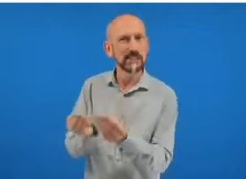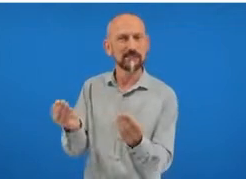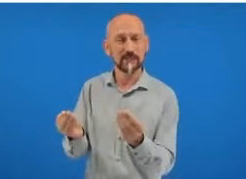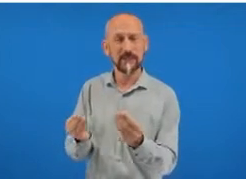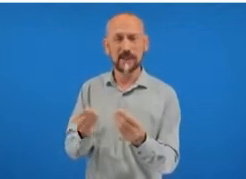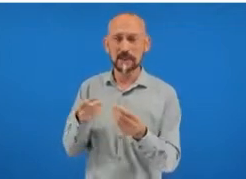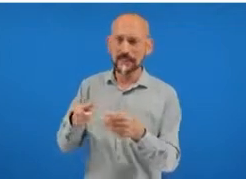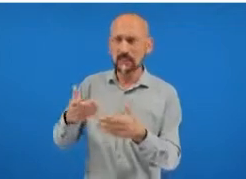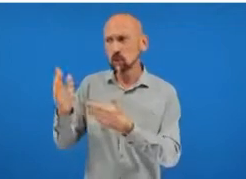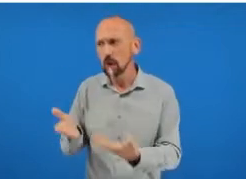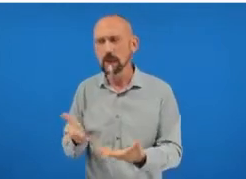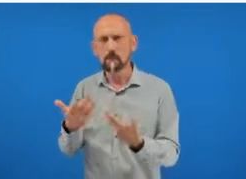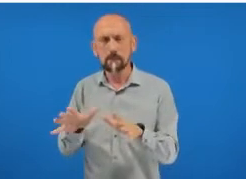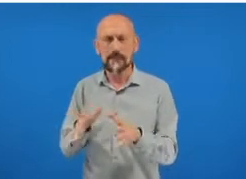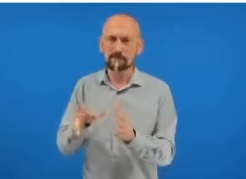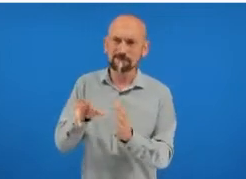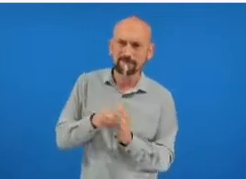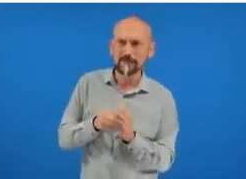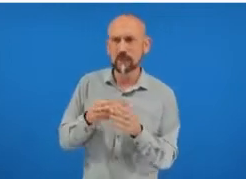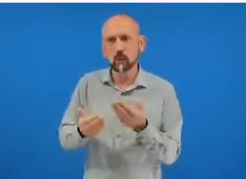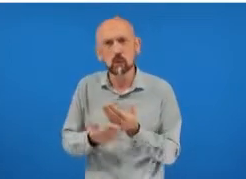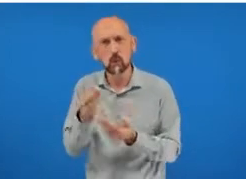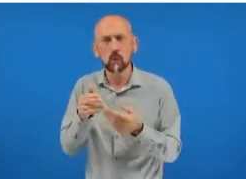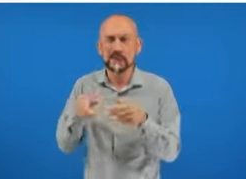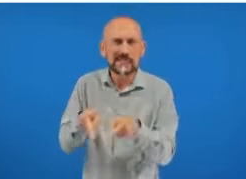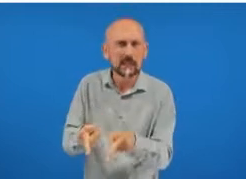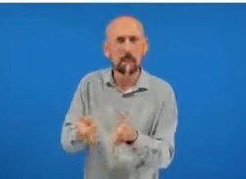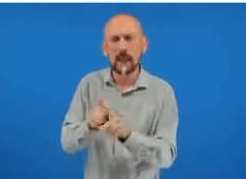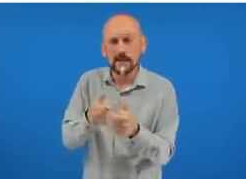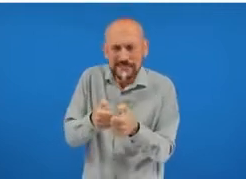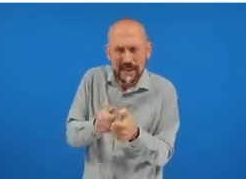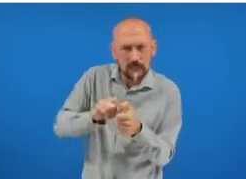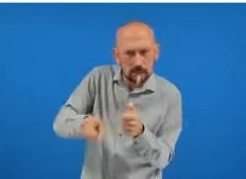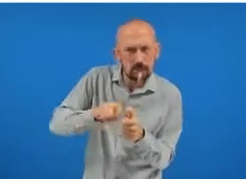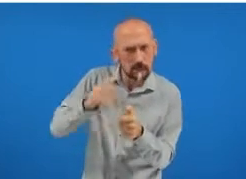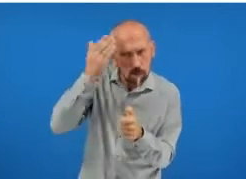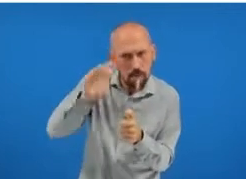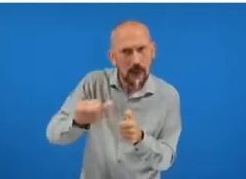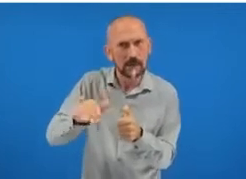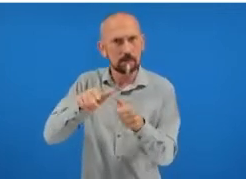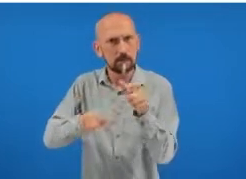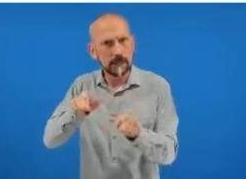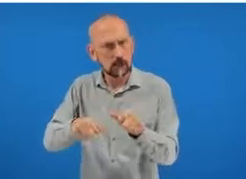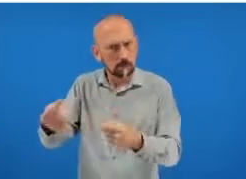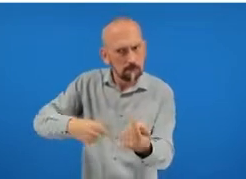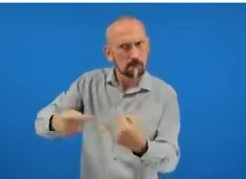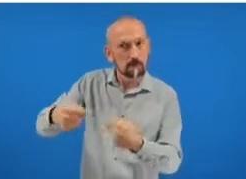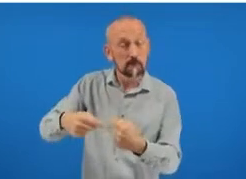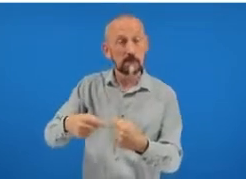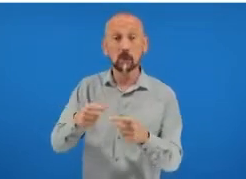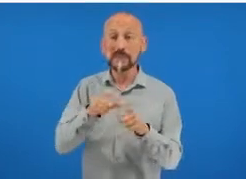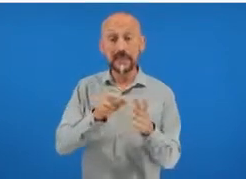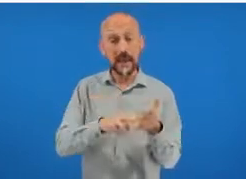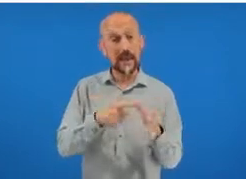to remind patients of their appointments. DNA rates dropped considerably and outcomes improved. It's a step